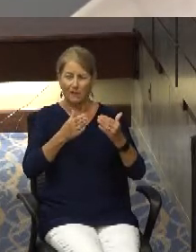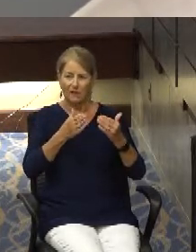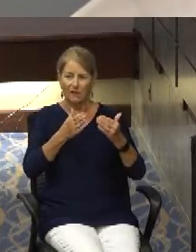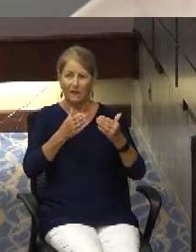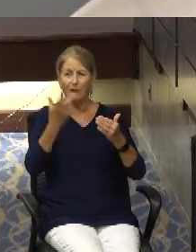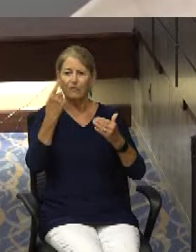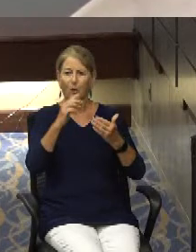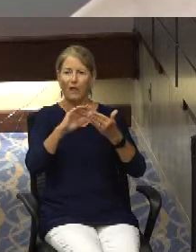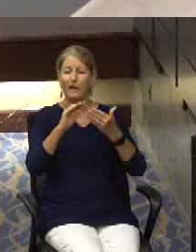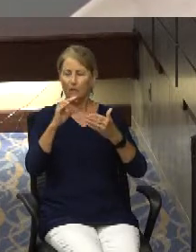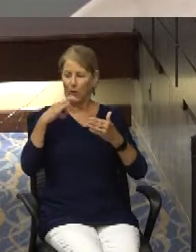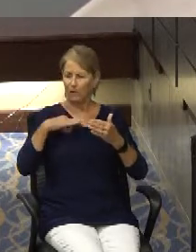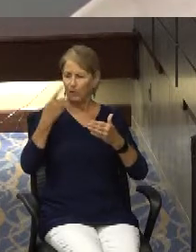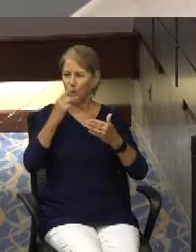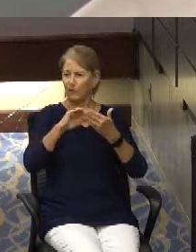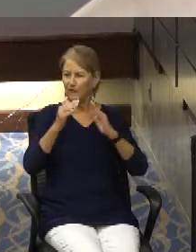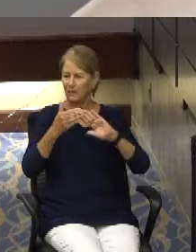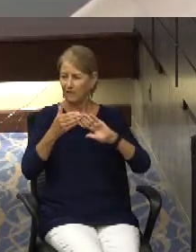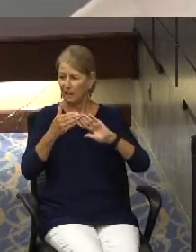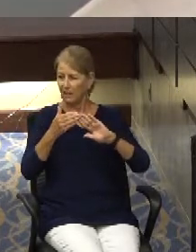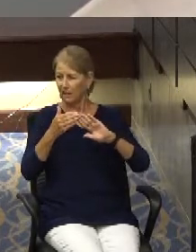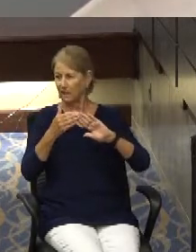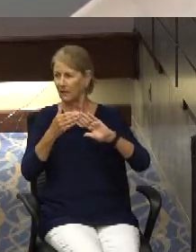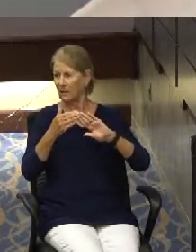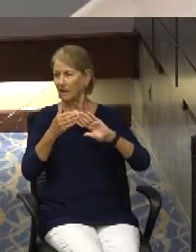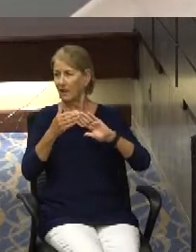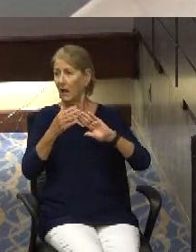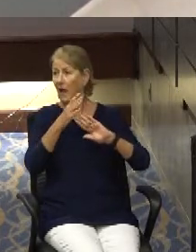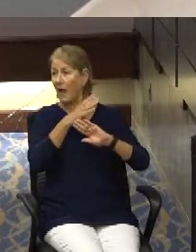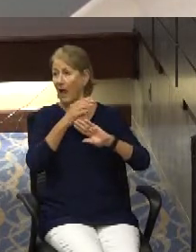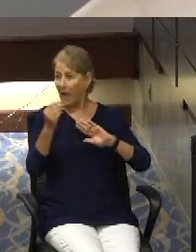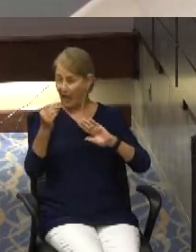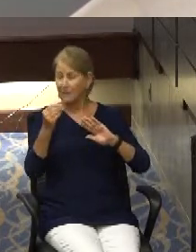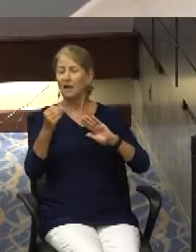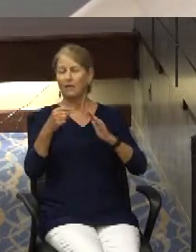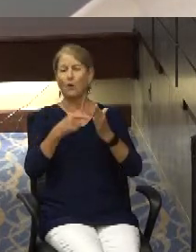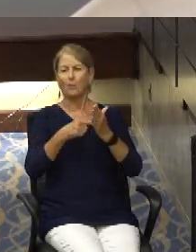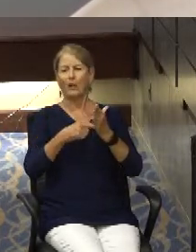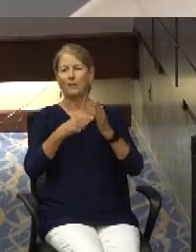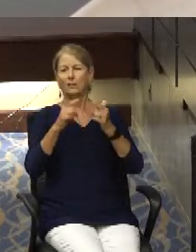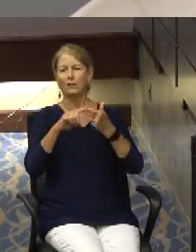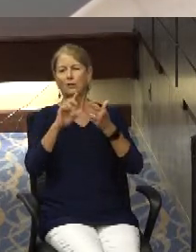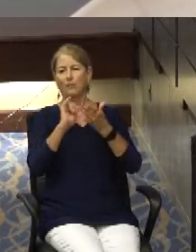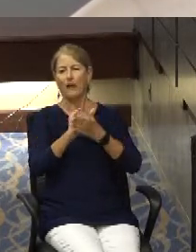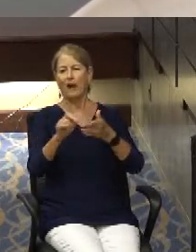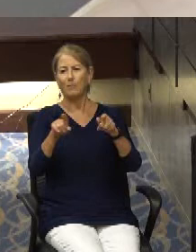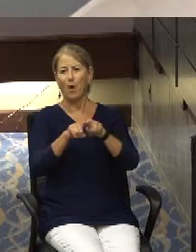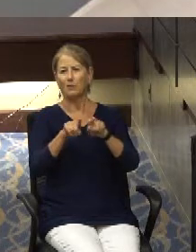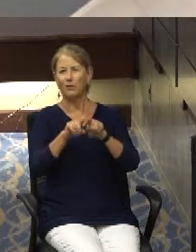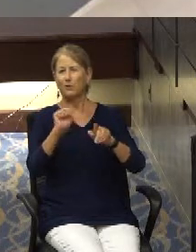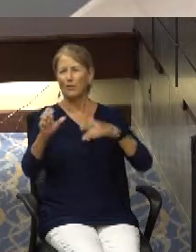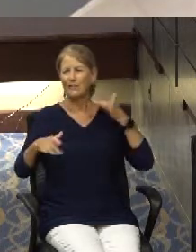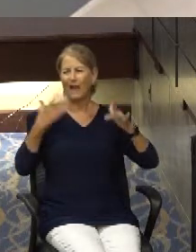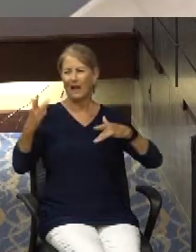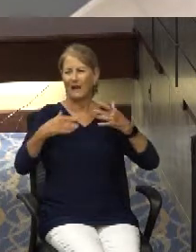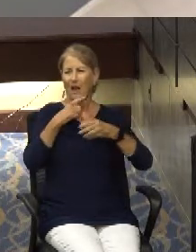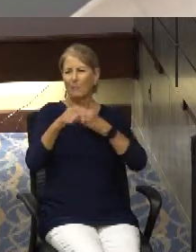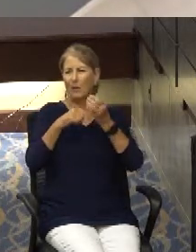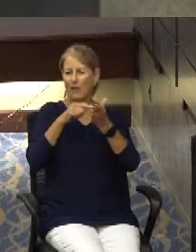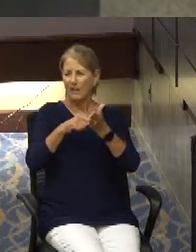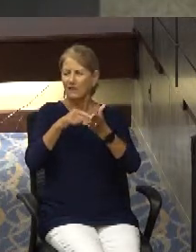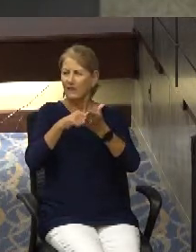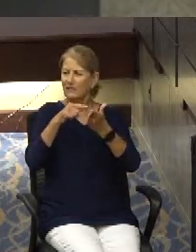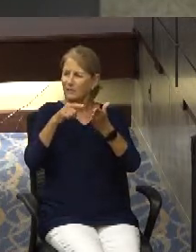city. And adding some good affordable housing. And some affordability to it. That's right. I also am so excited about this. This has been a long